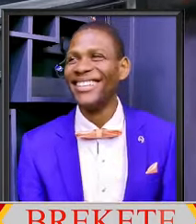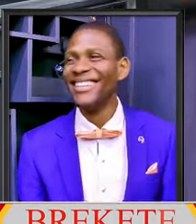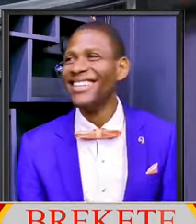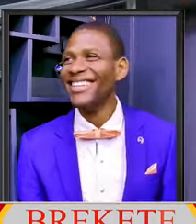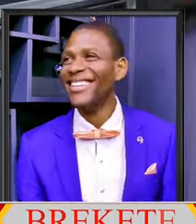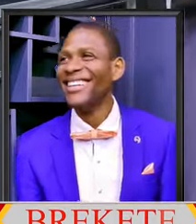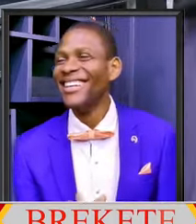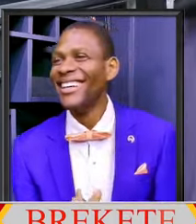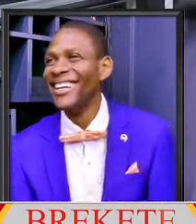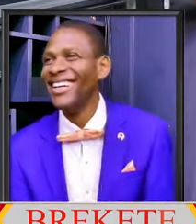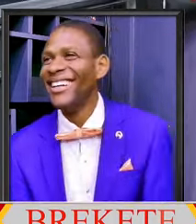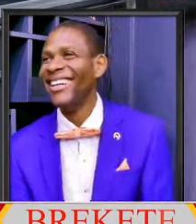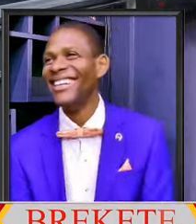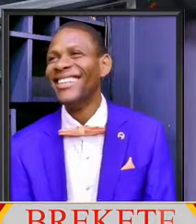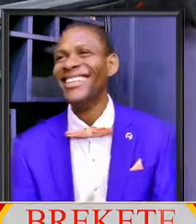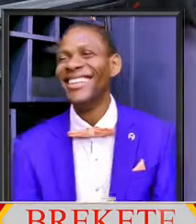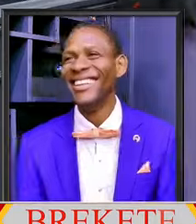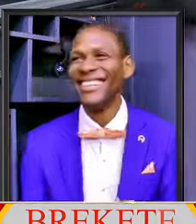Sorry, sir. Hey. Hey. Hey. Man, I tell you,